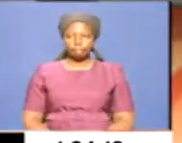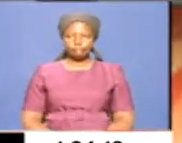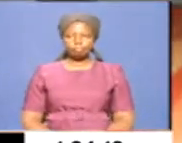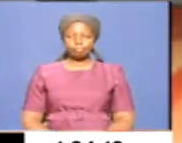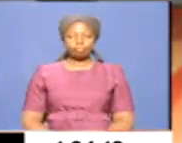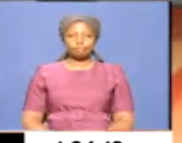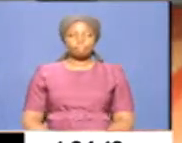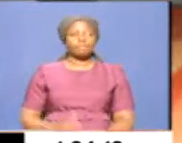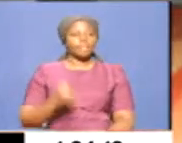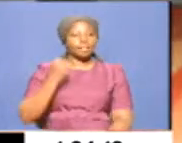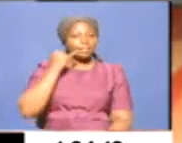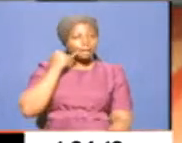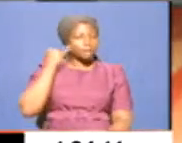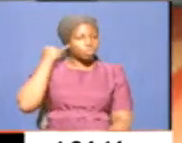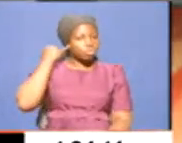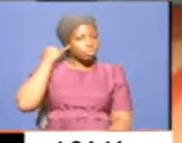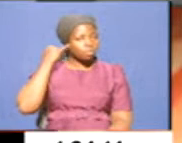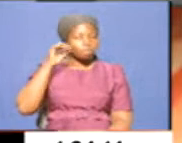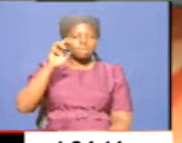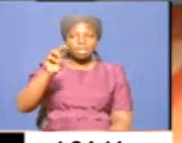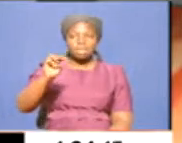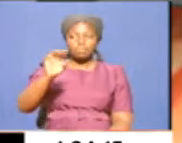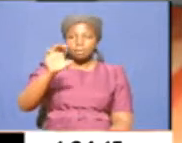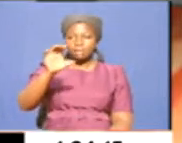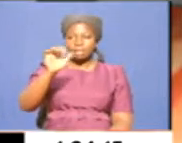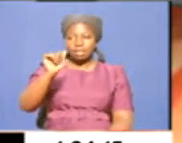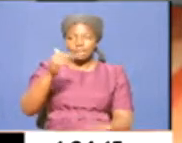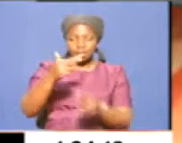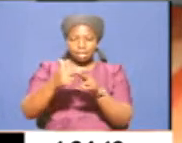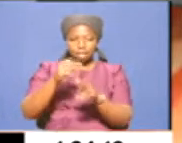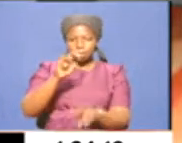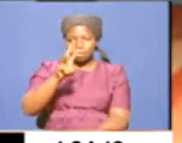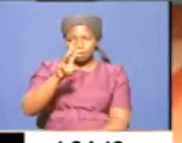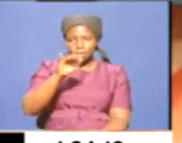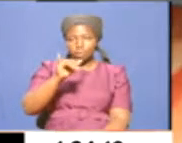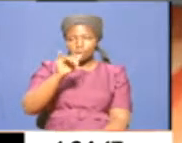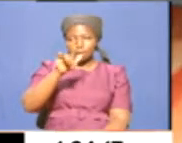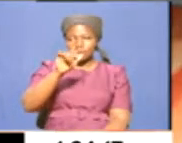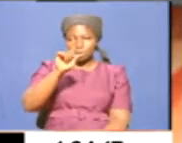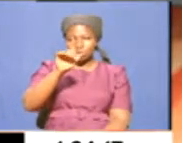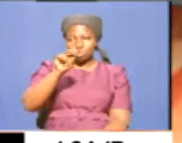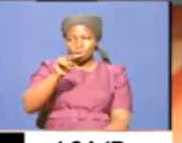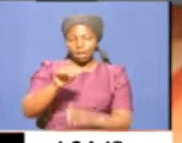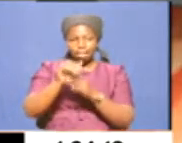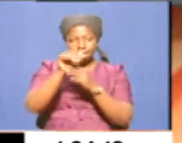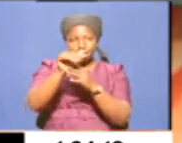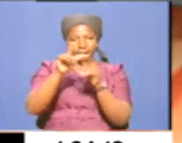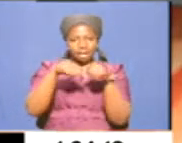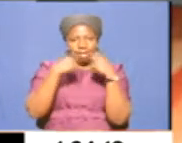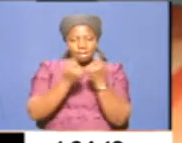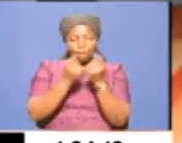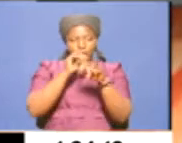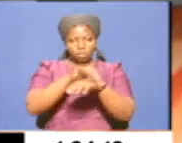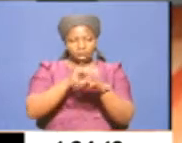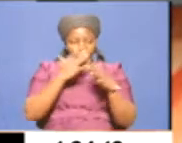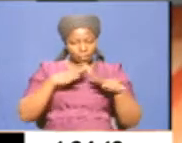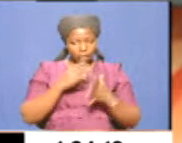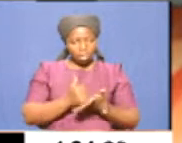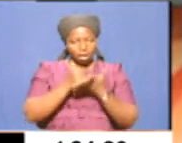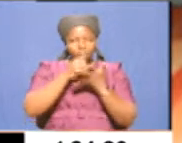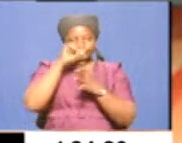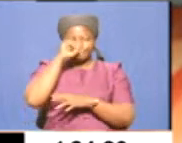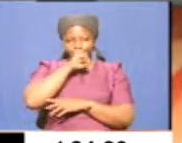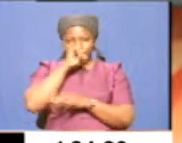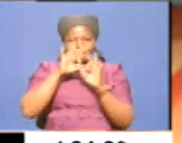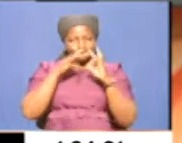Nakuru Member of County Assembly Wilson Mwangi is leading a team of well-wishers to help street families in Nakuru Town to get